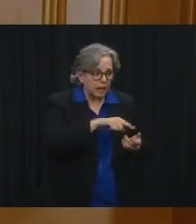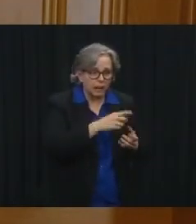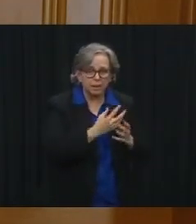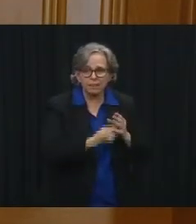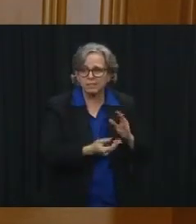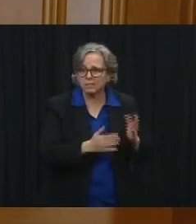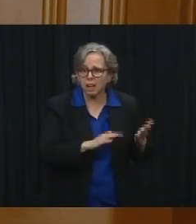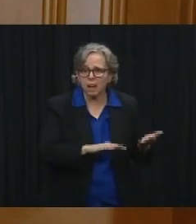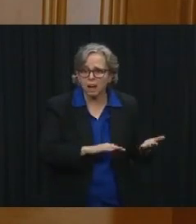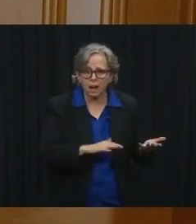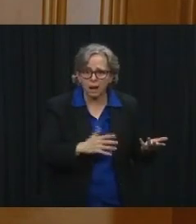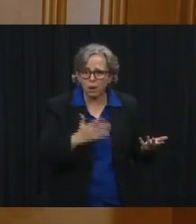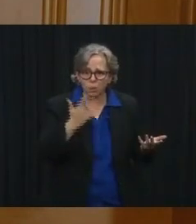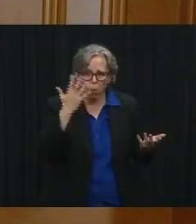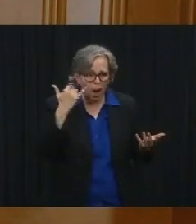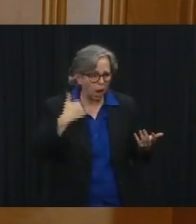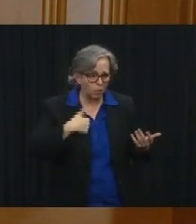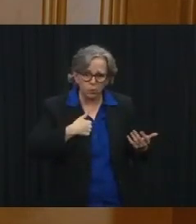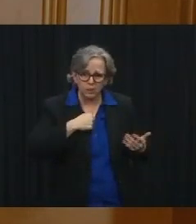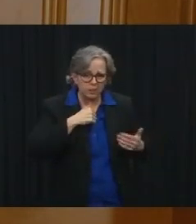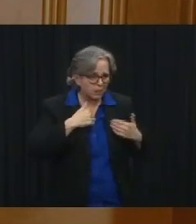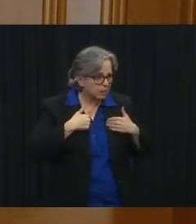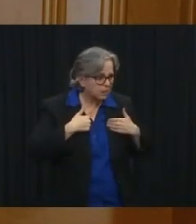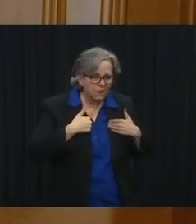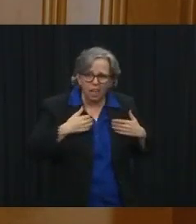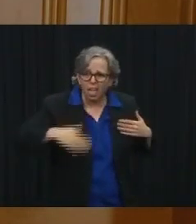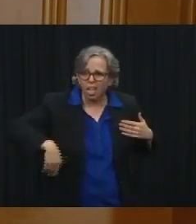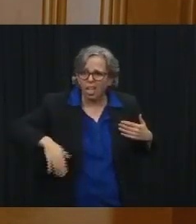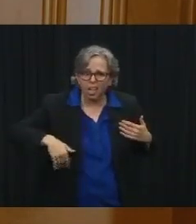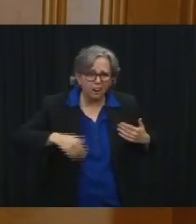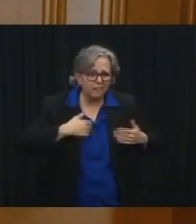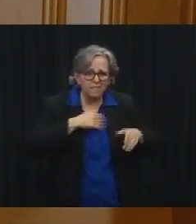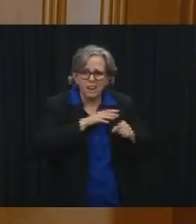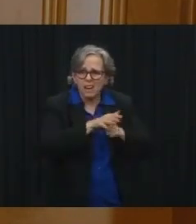have the facilities to protect them,